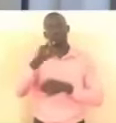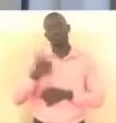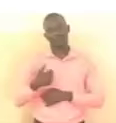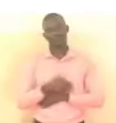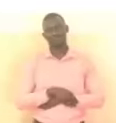in